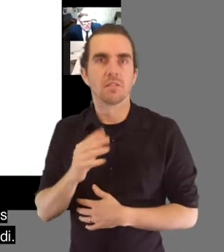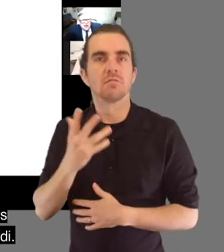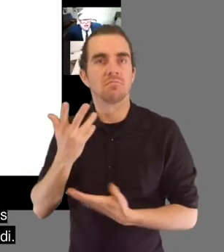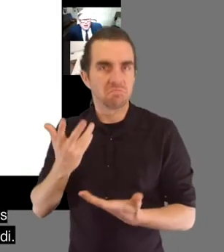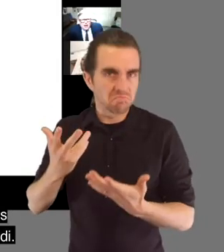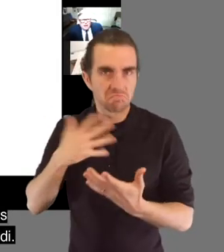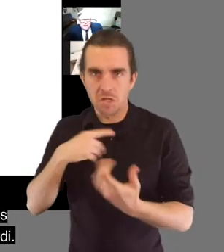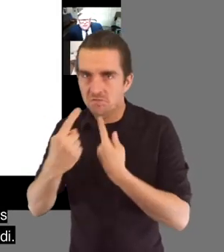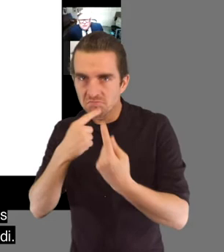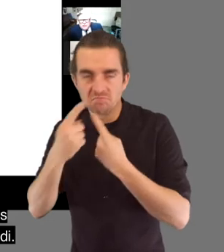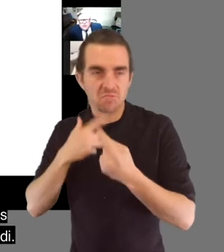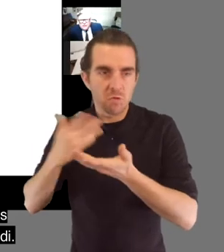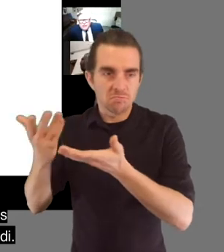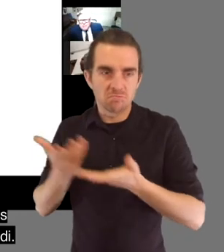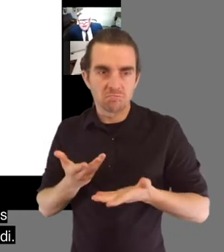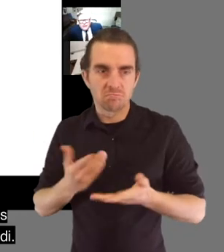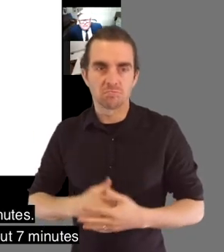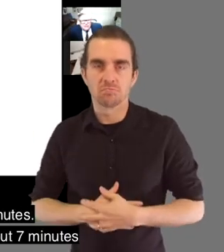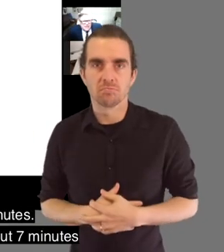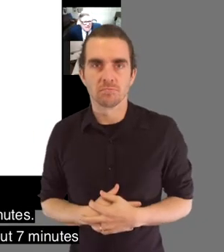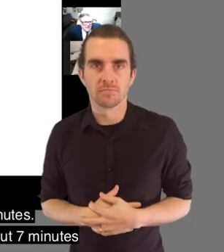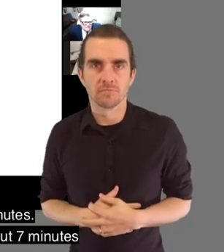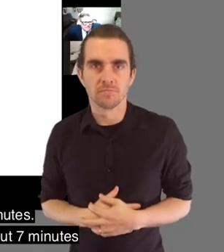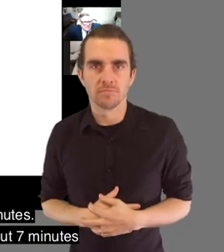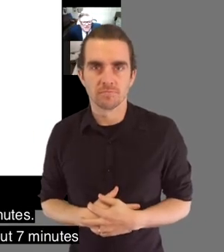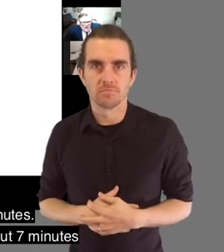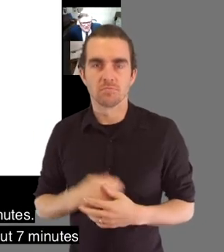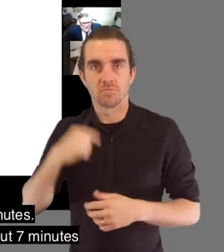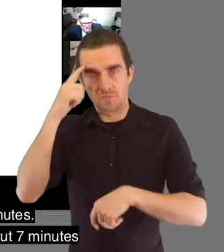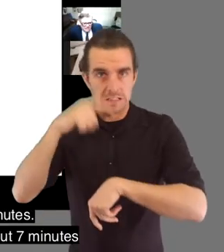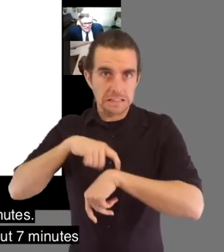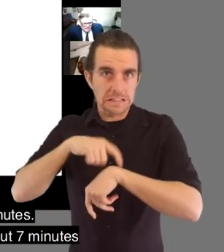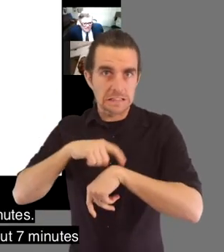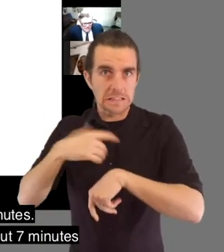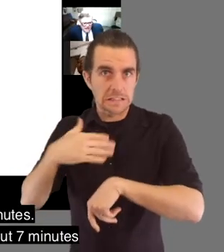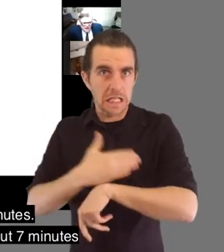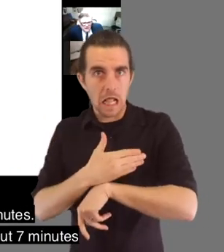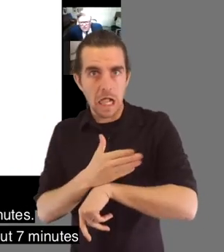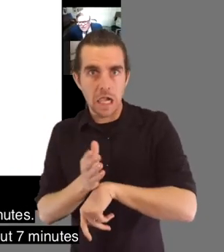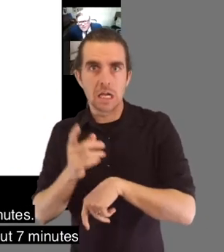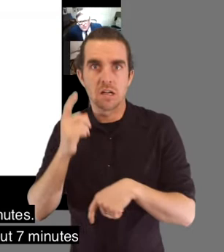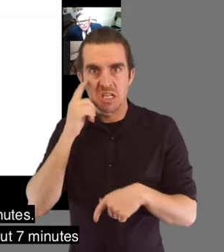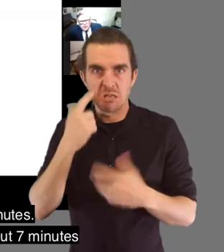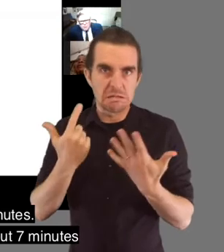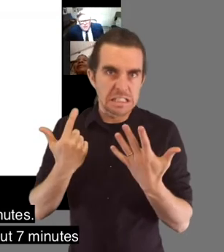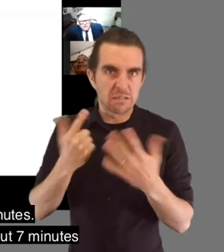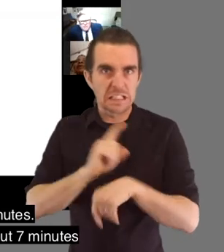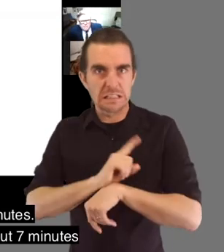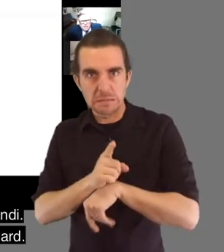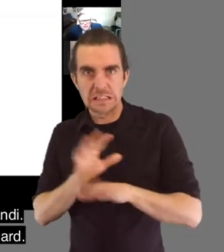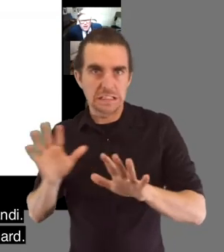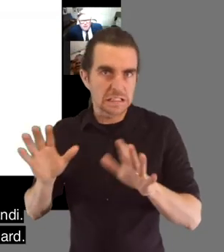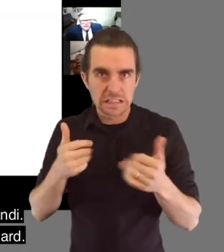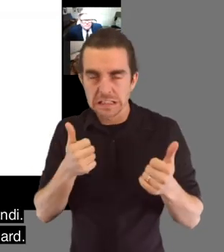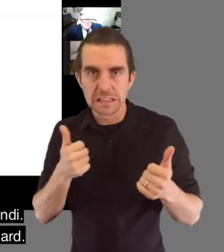struggles to bring things about. So Tandy. Yeah. Richard, we're at 53 minutes. Okay, thank you. We've got about 7